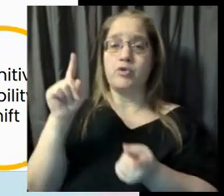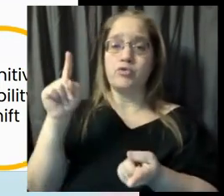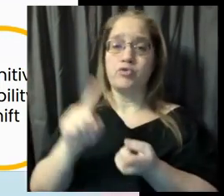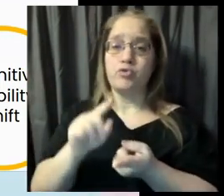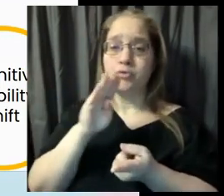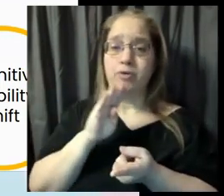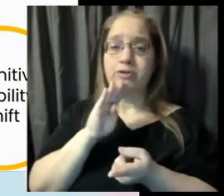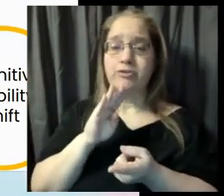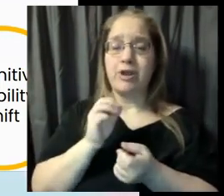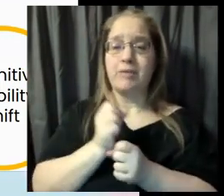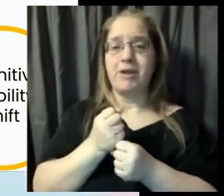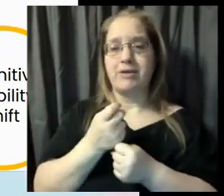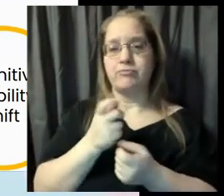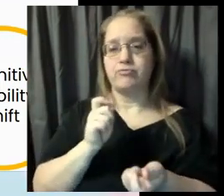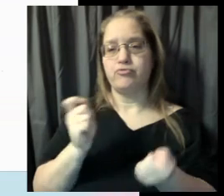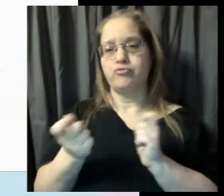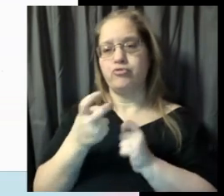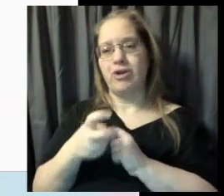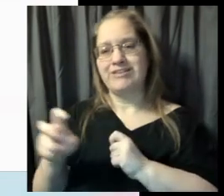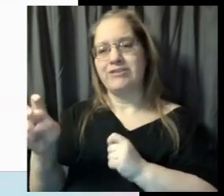transitions smoother.